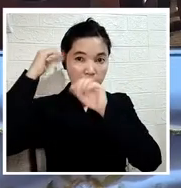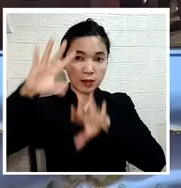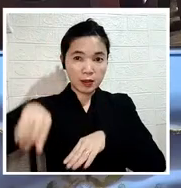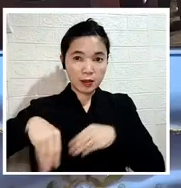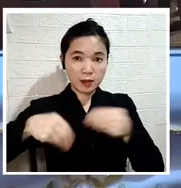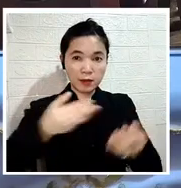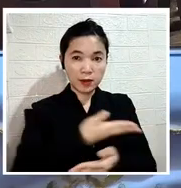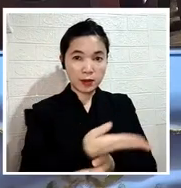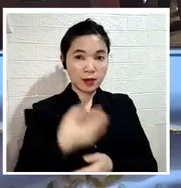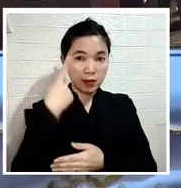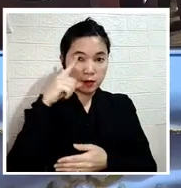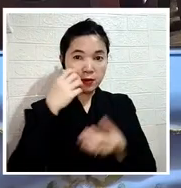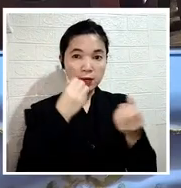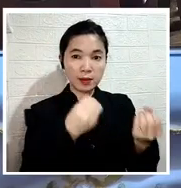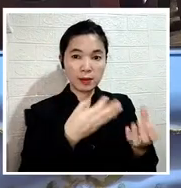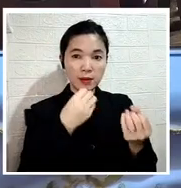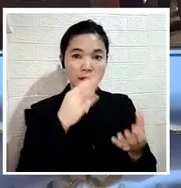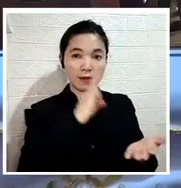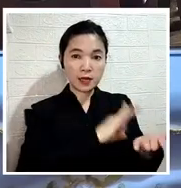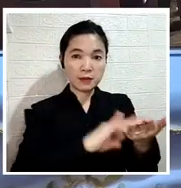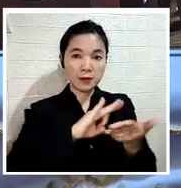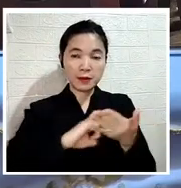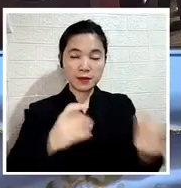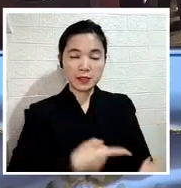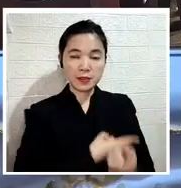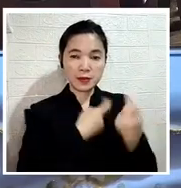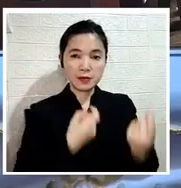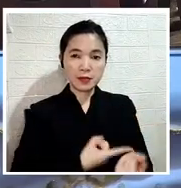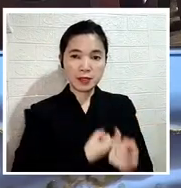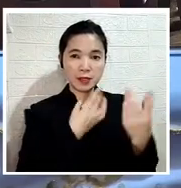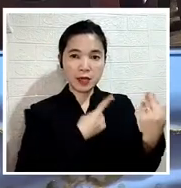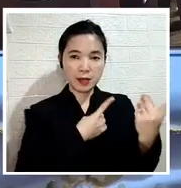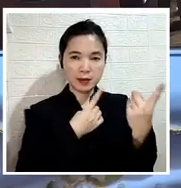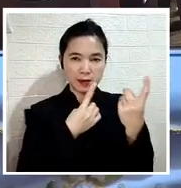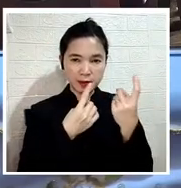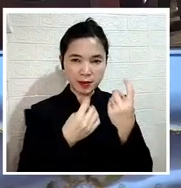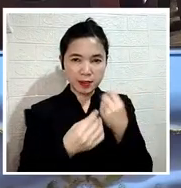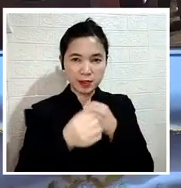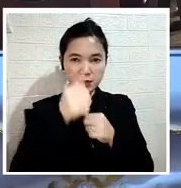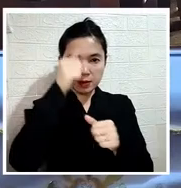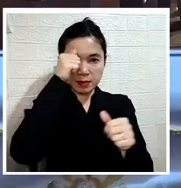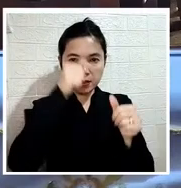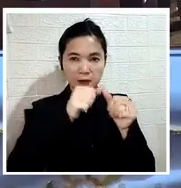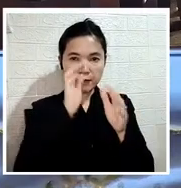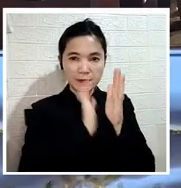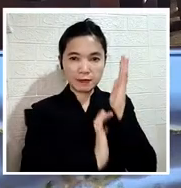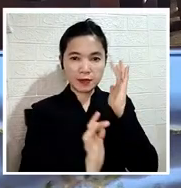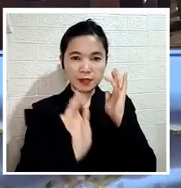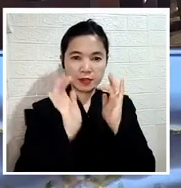you and for many for the forgiveness of sins. Do this in memory of me.